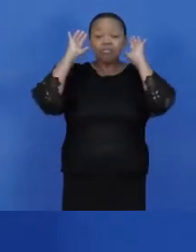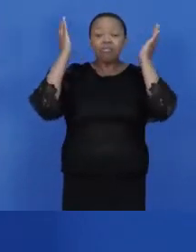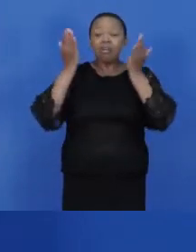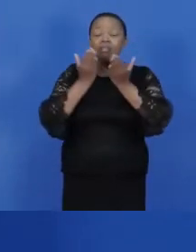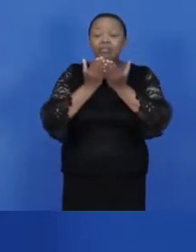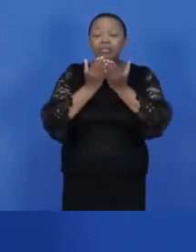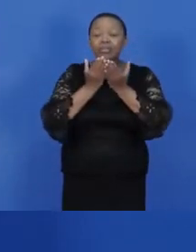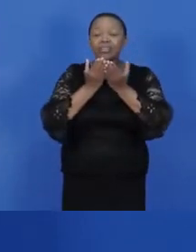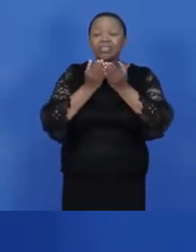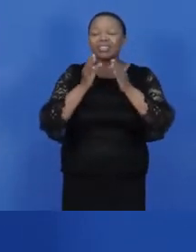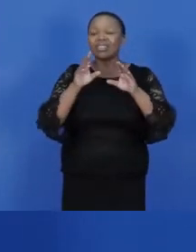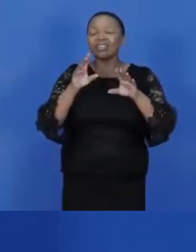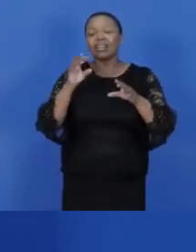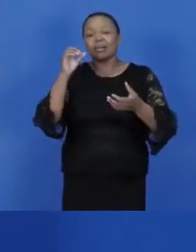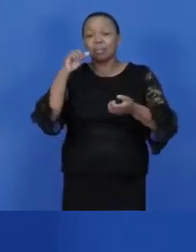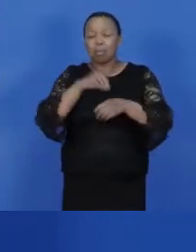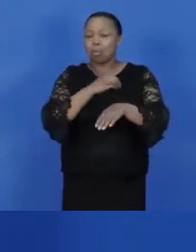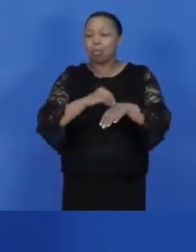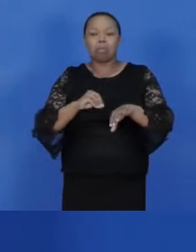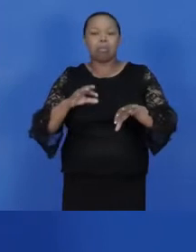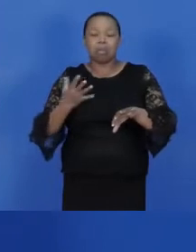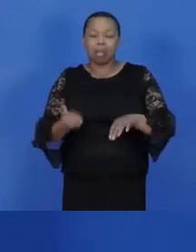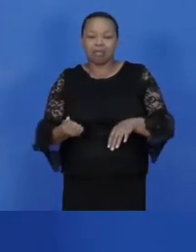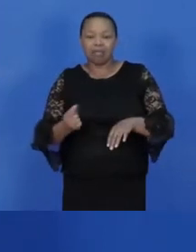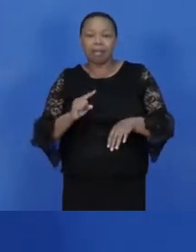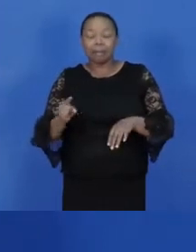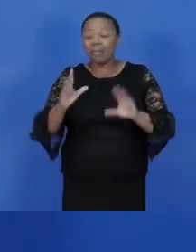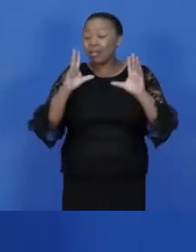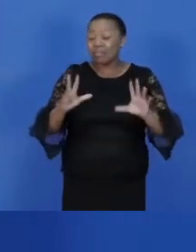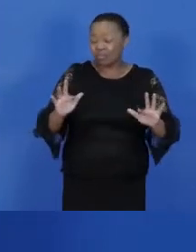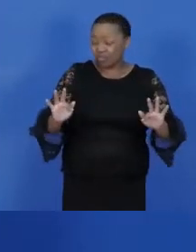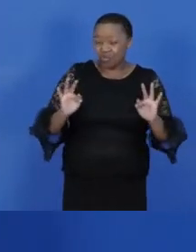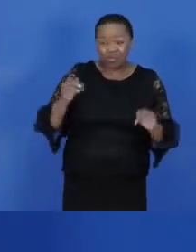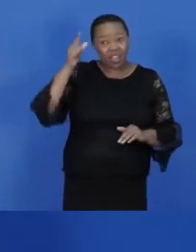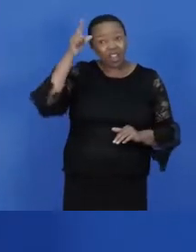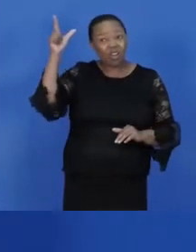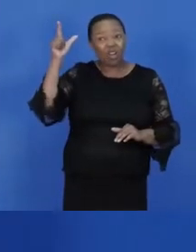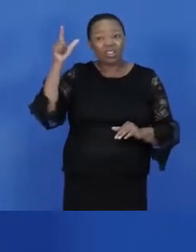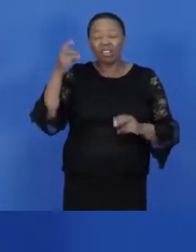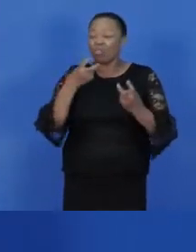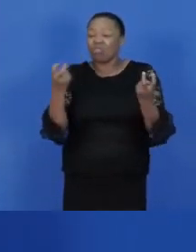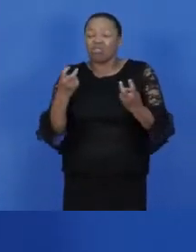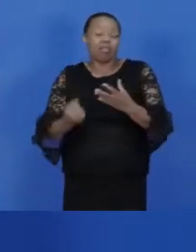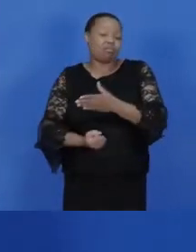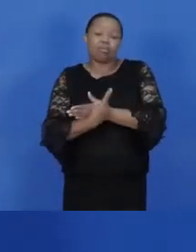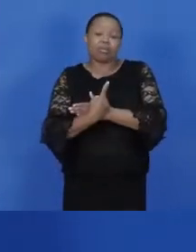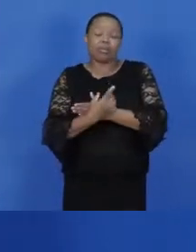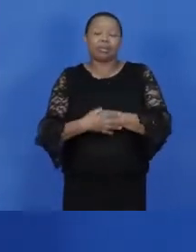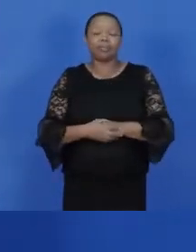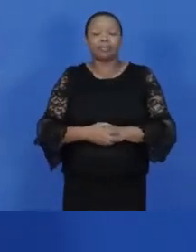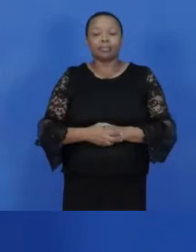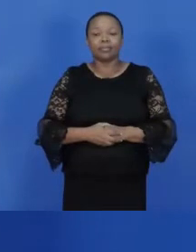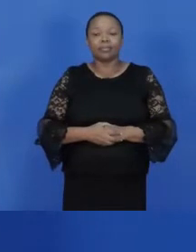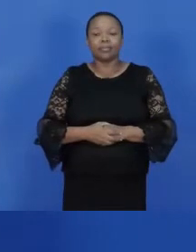suffer hunger, but those who seek the Lord shall not lack any good thing. That is what God is saying unto us right now.